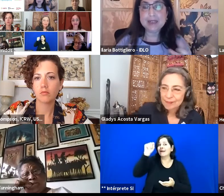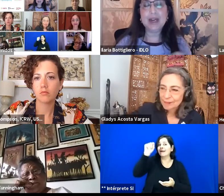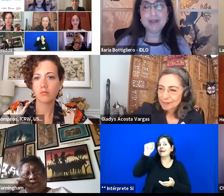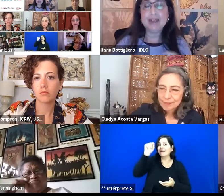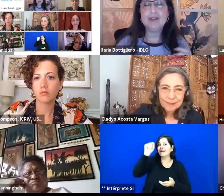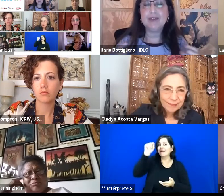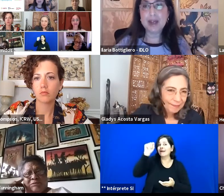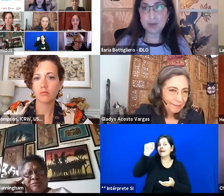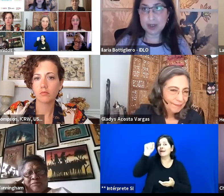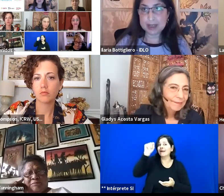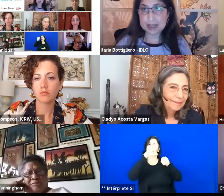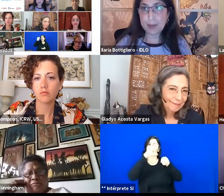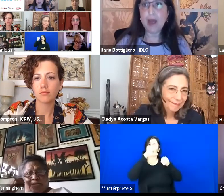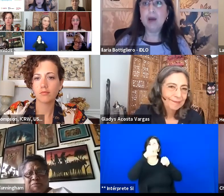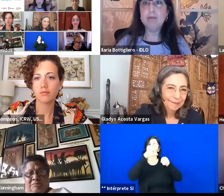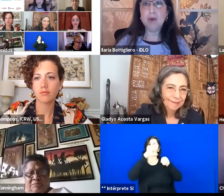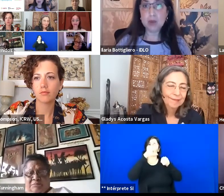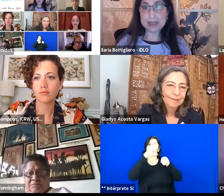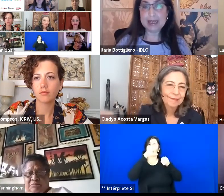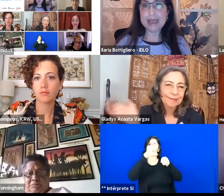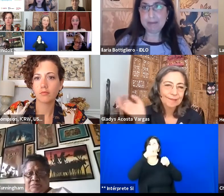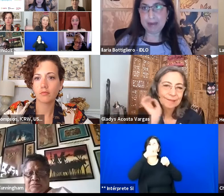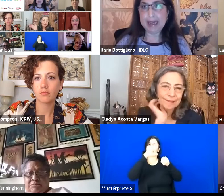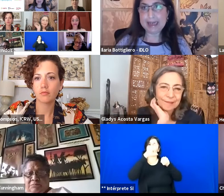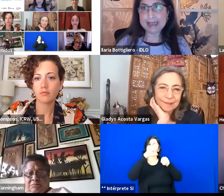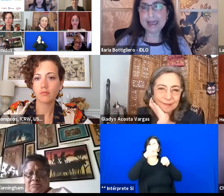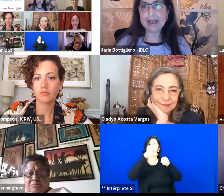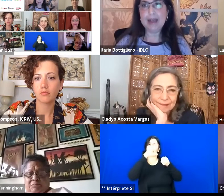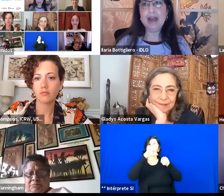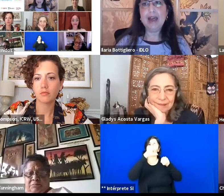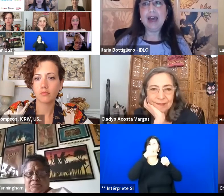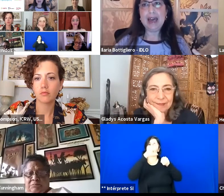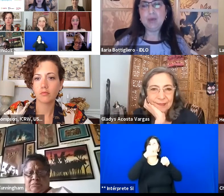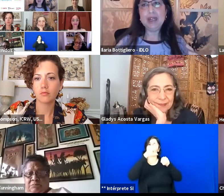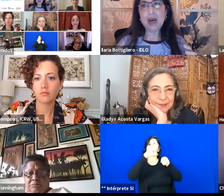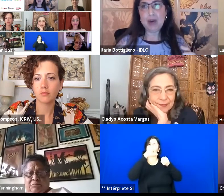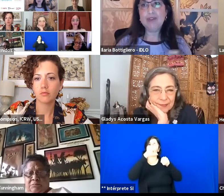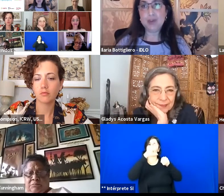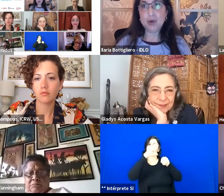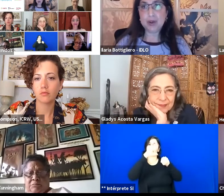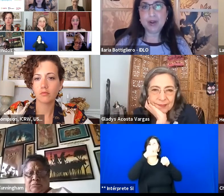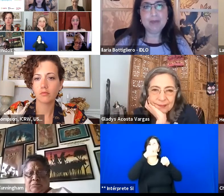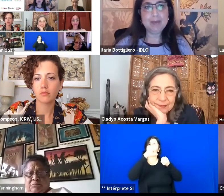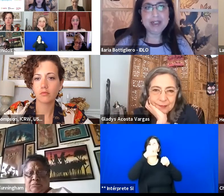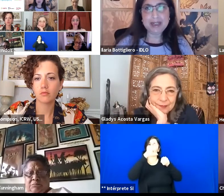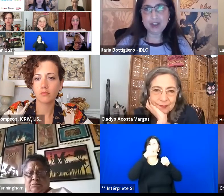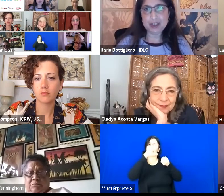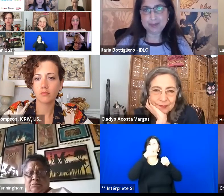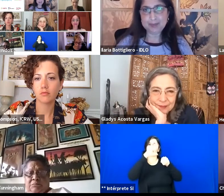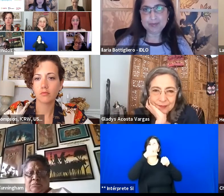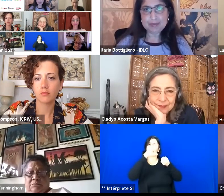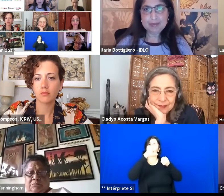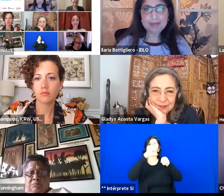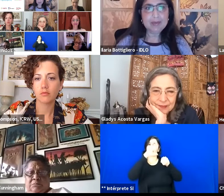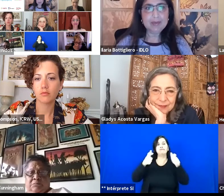at least we have the legal frameworks mostly in place. And we now have to work on